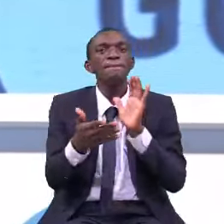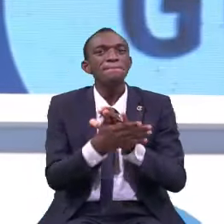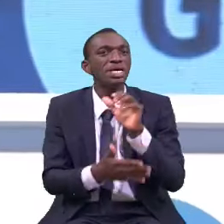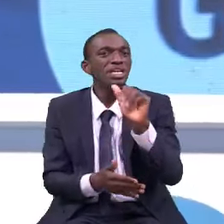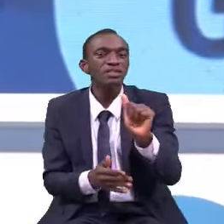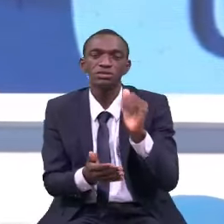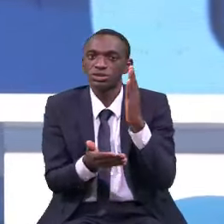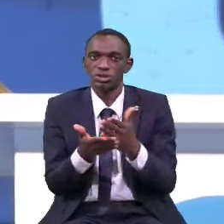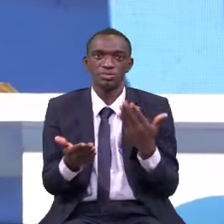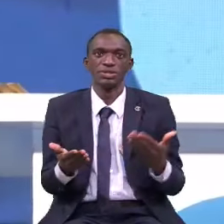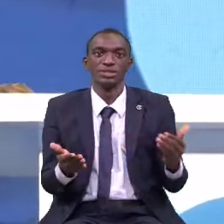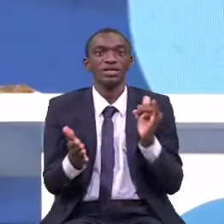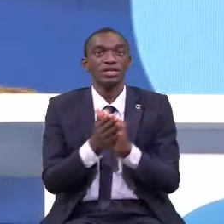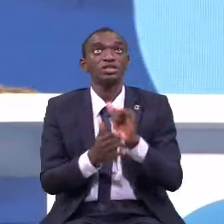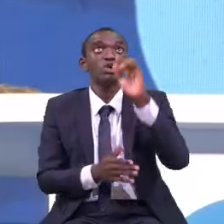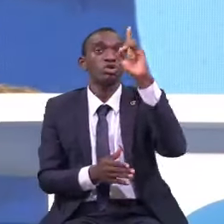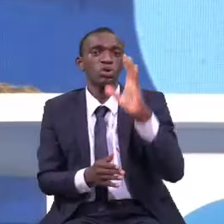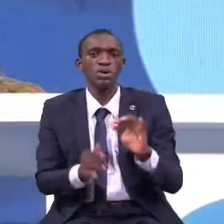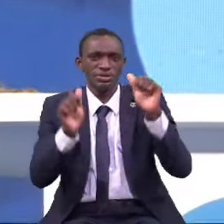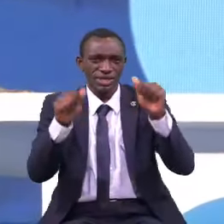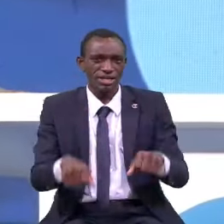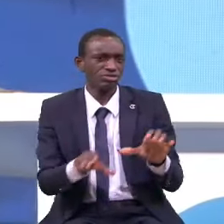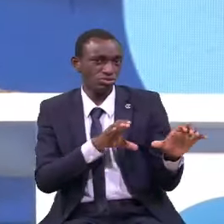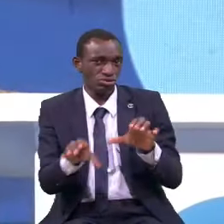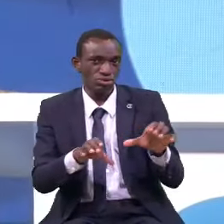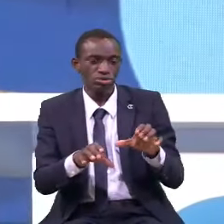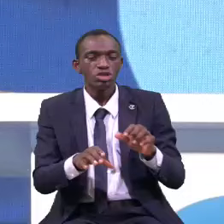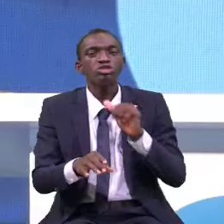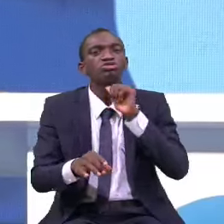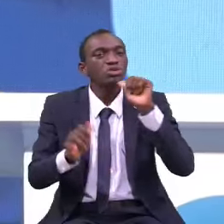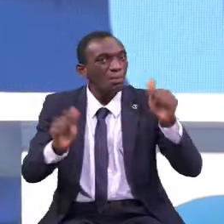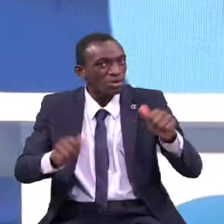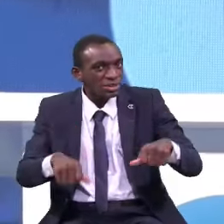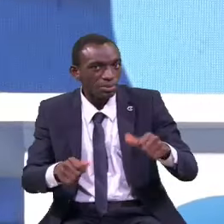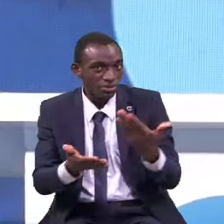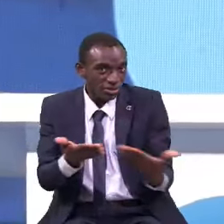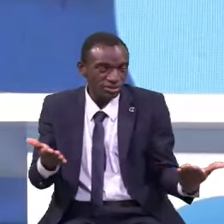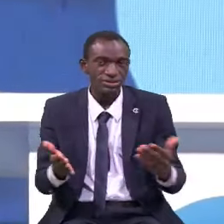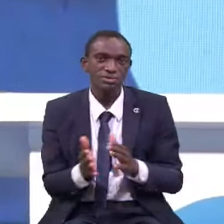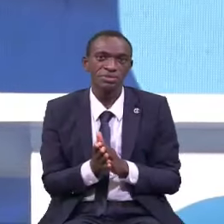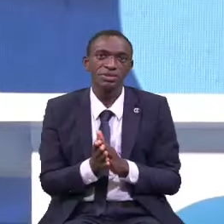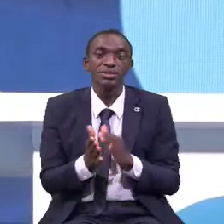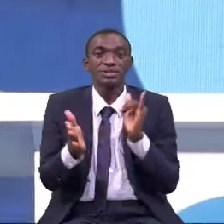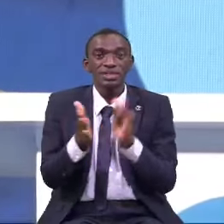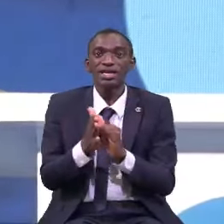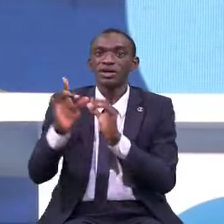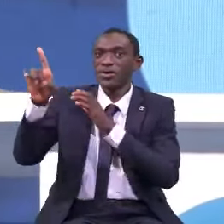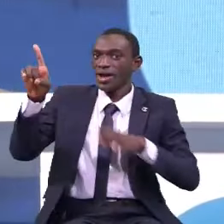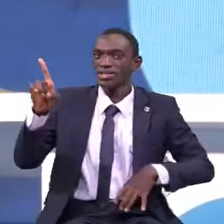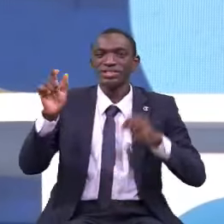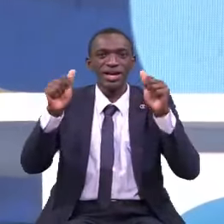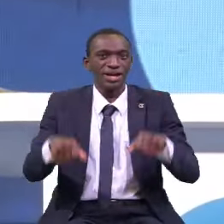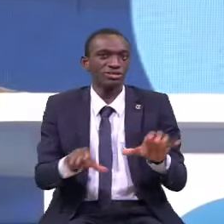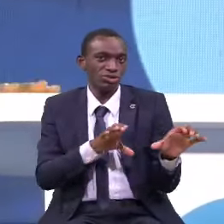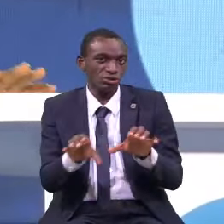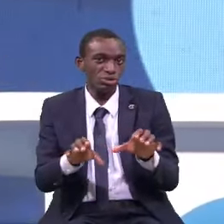that God can do the undoable. that Christ can cure the